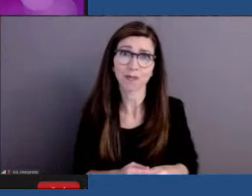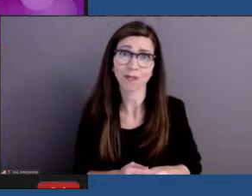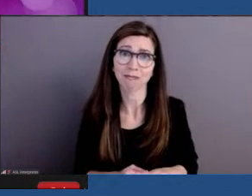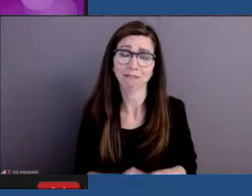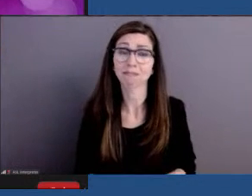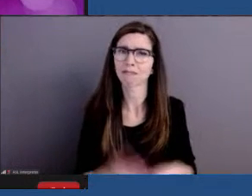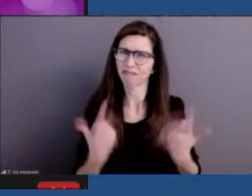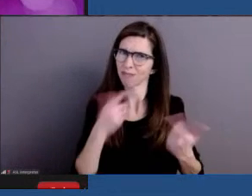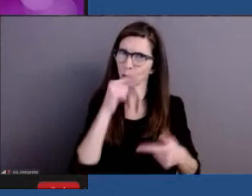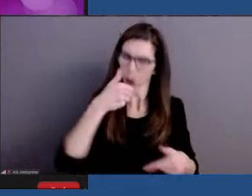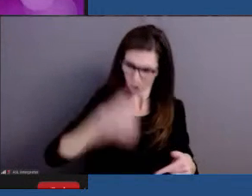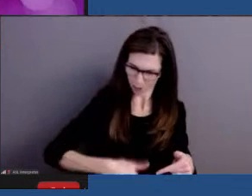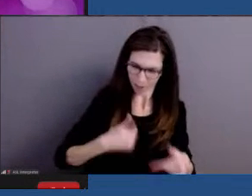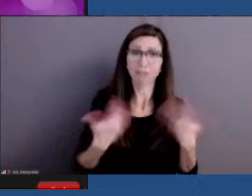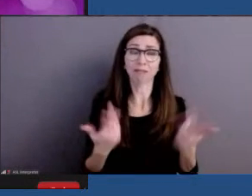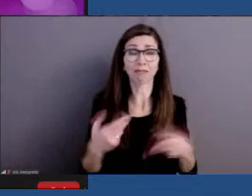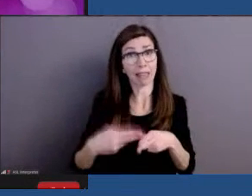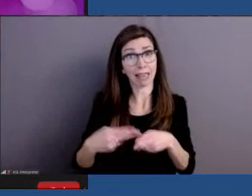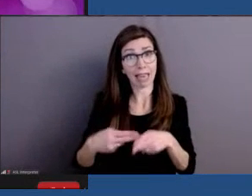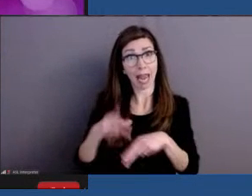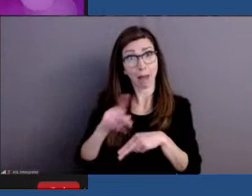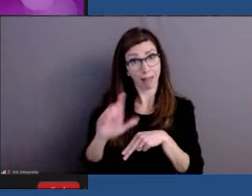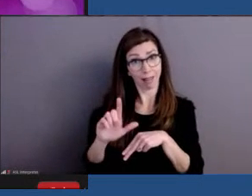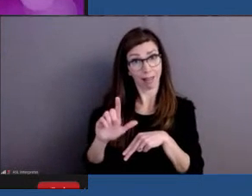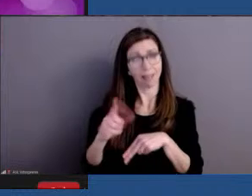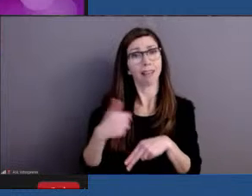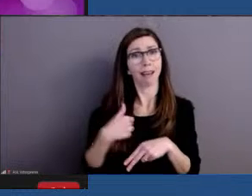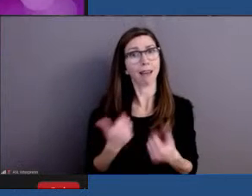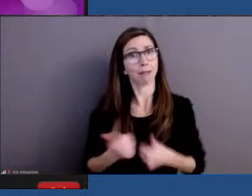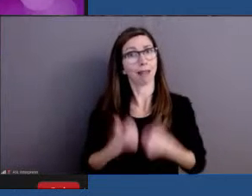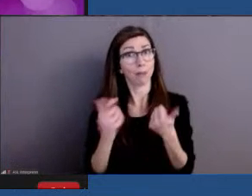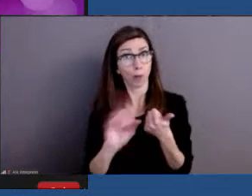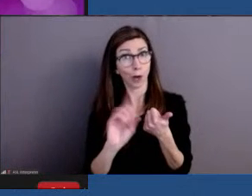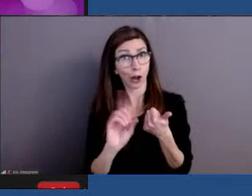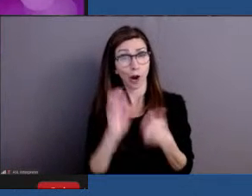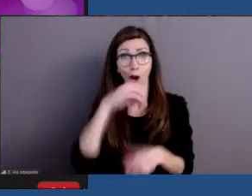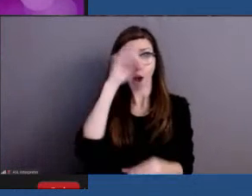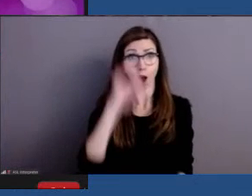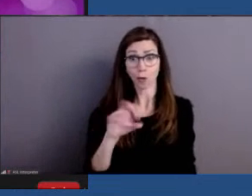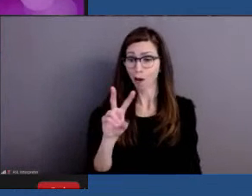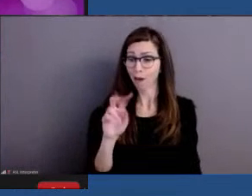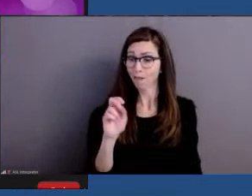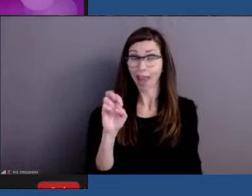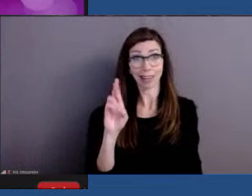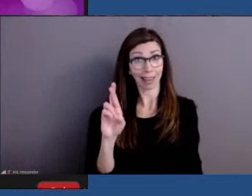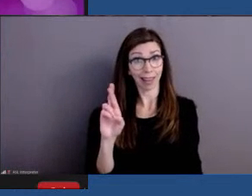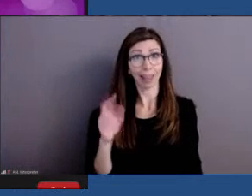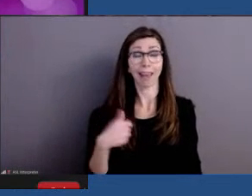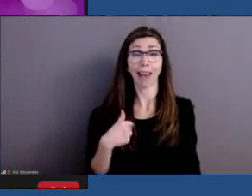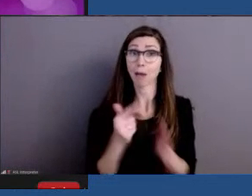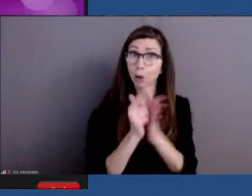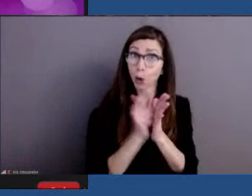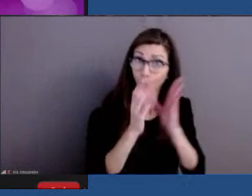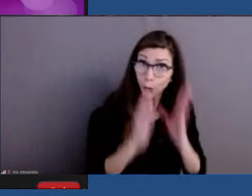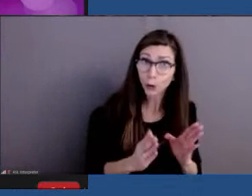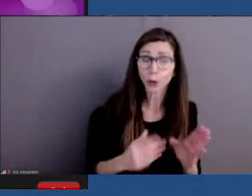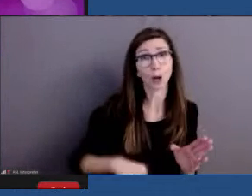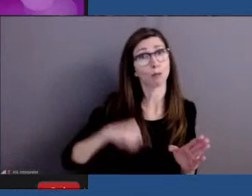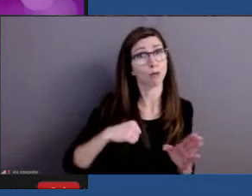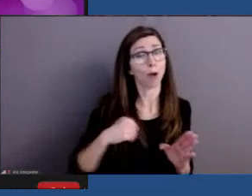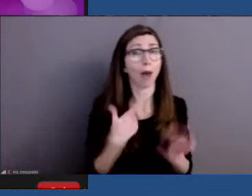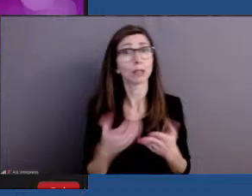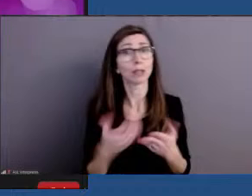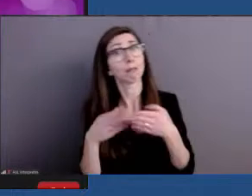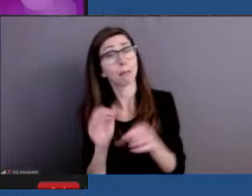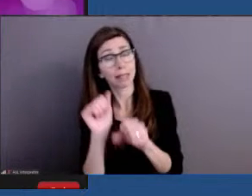me. So my name is Phil. I'm a resident of Ottawa-Vanier. I'm a proud Ottawan. I'm a lawyer, a federal public servant, I'm a